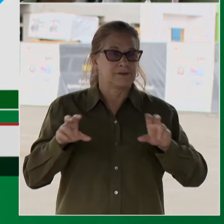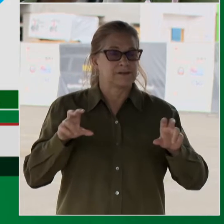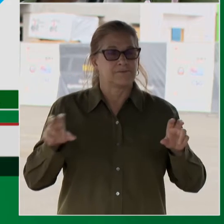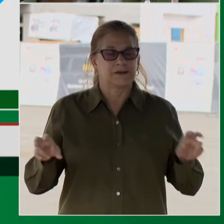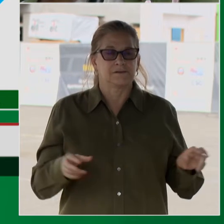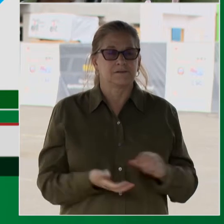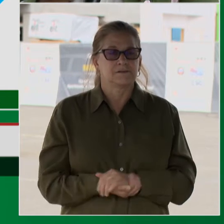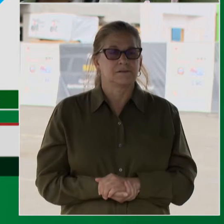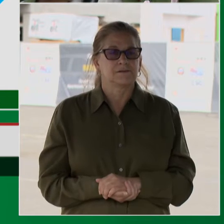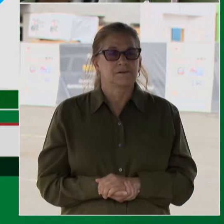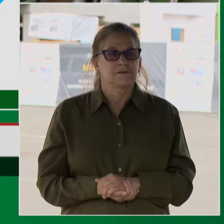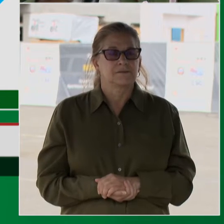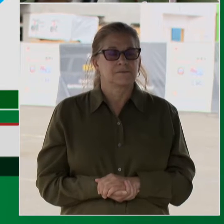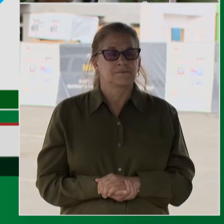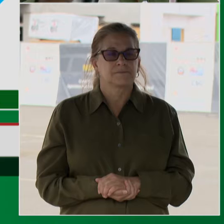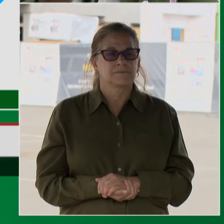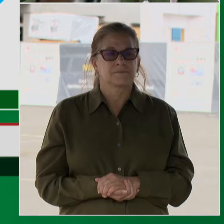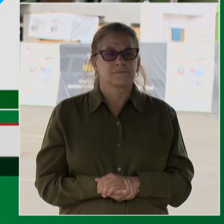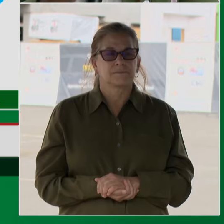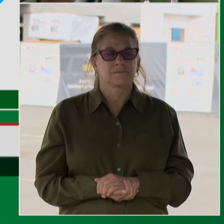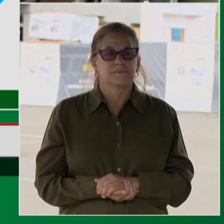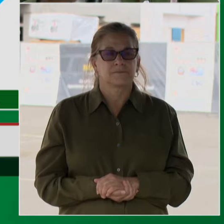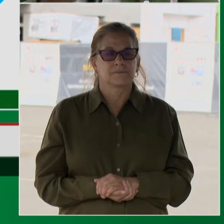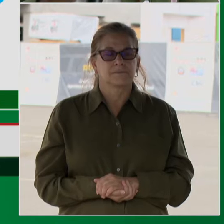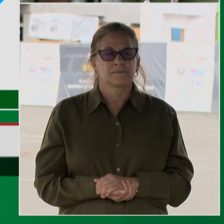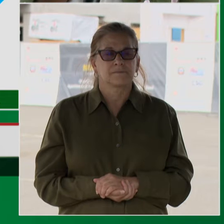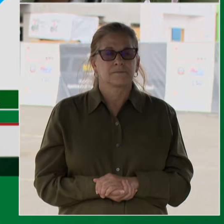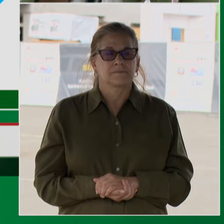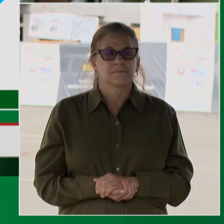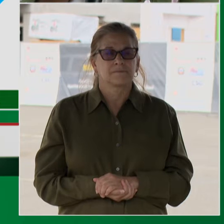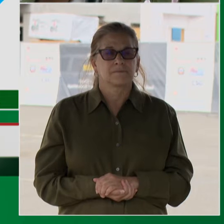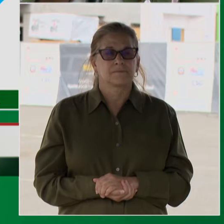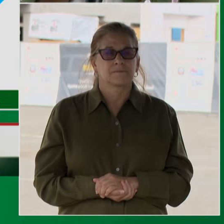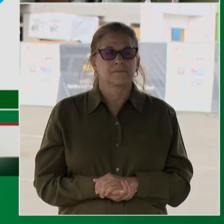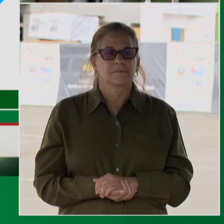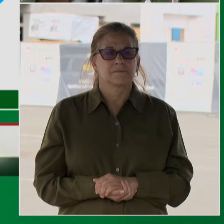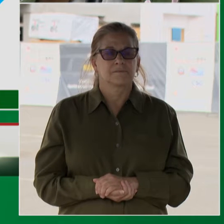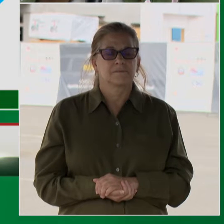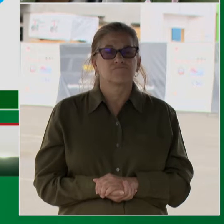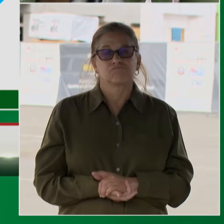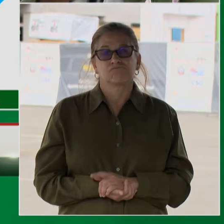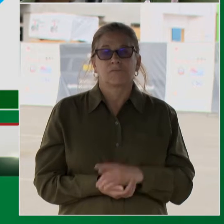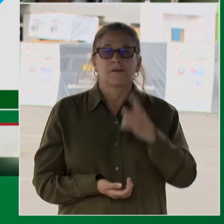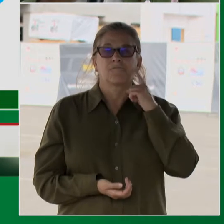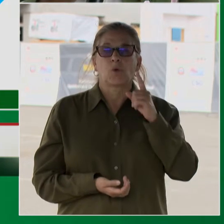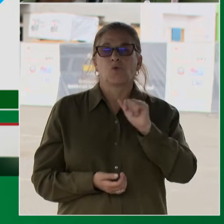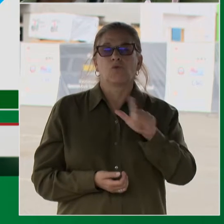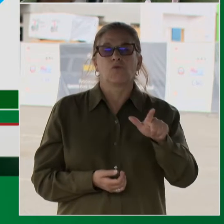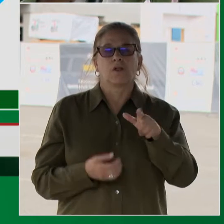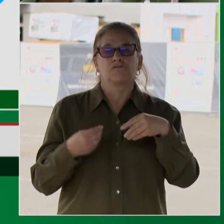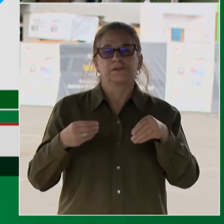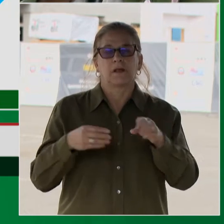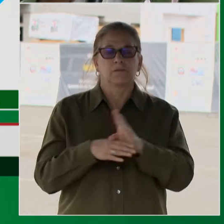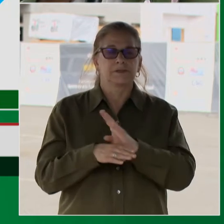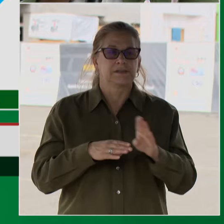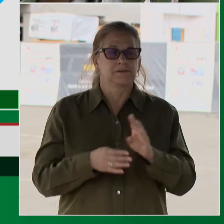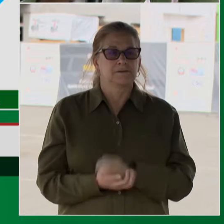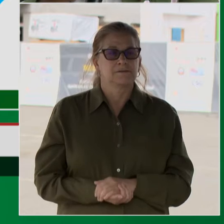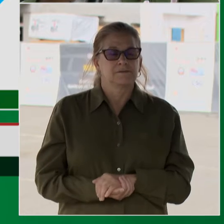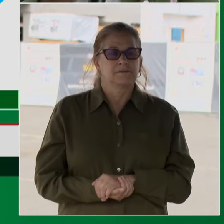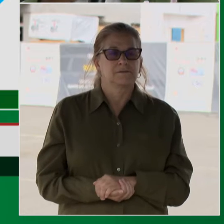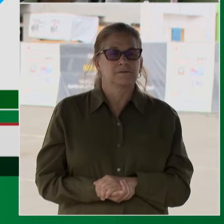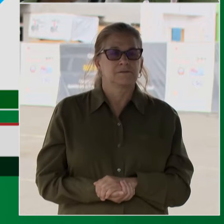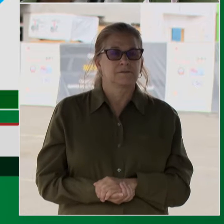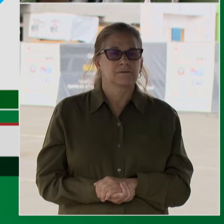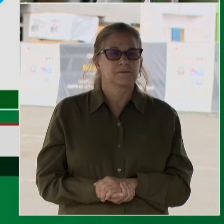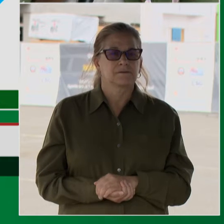food access opportunity or a retail experience that they want to create? And so the DC Nourish program is designed for